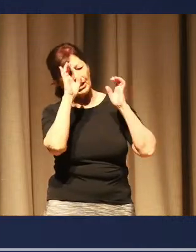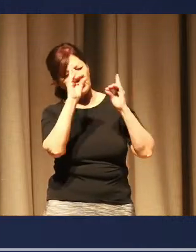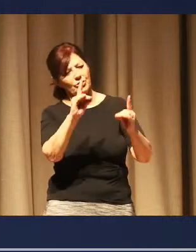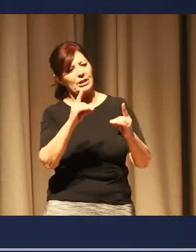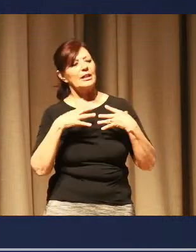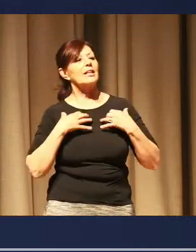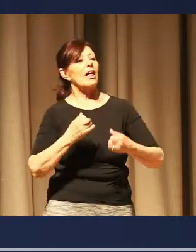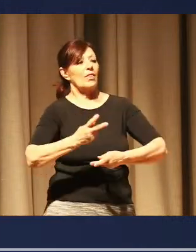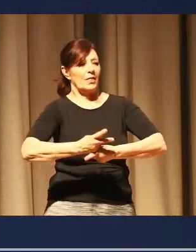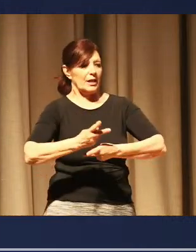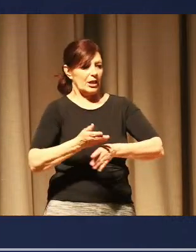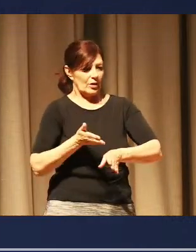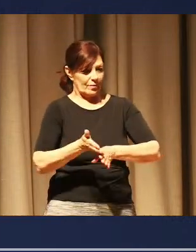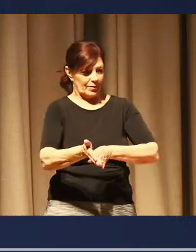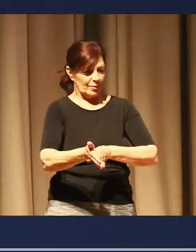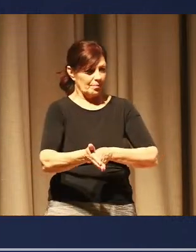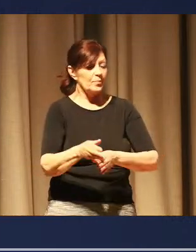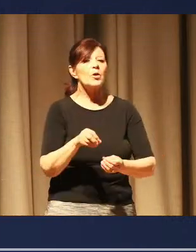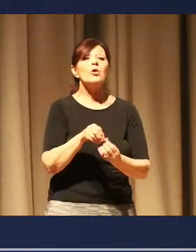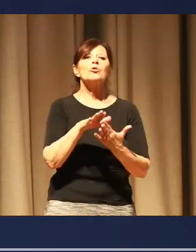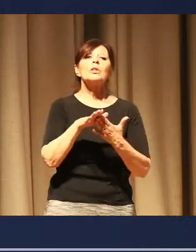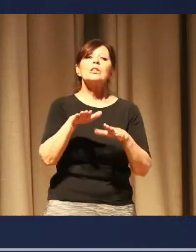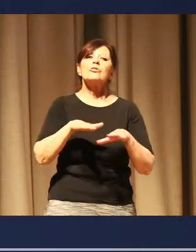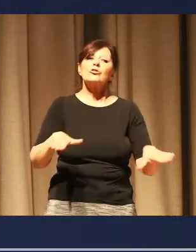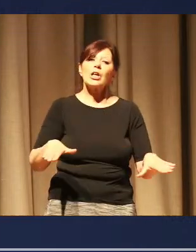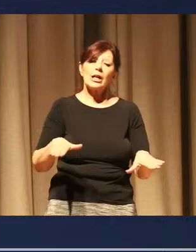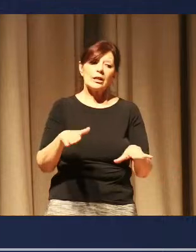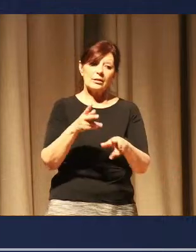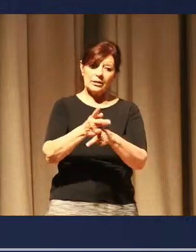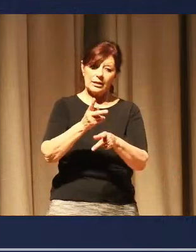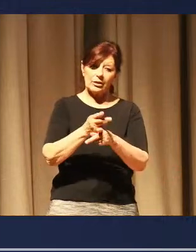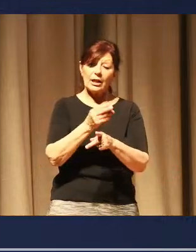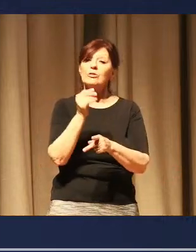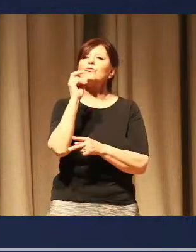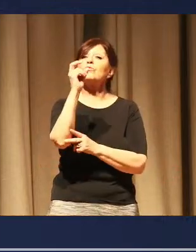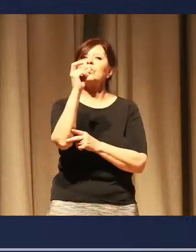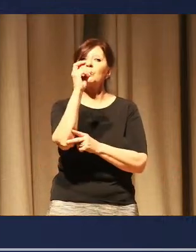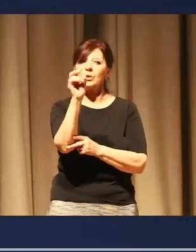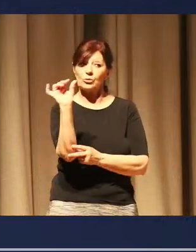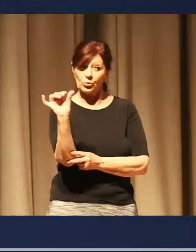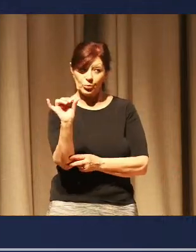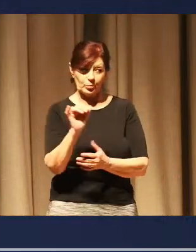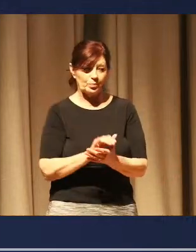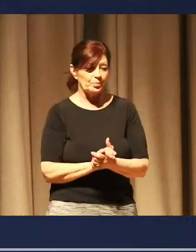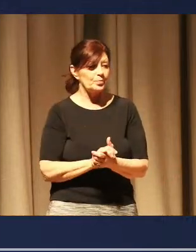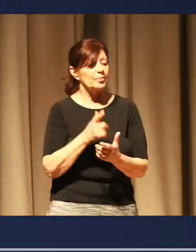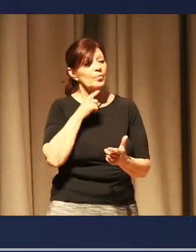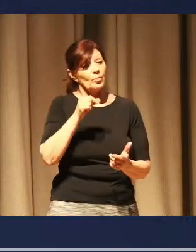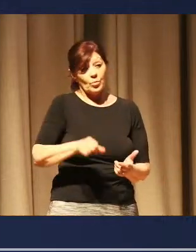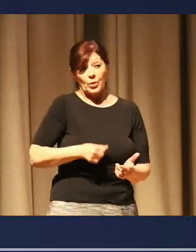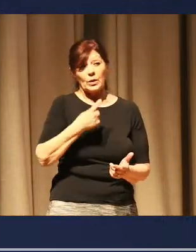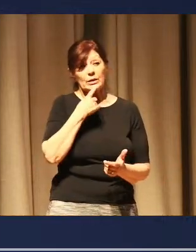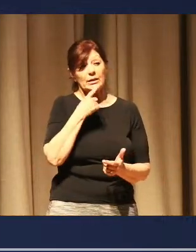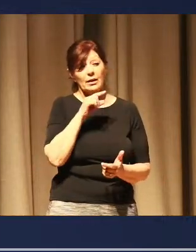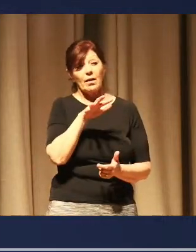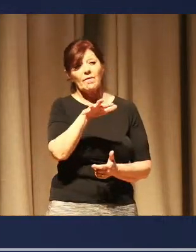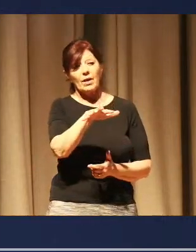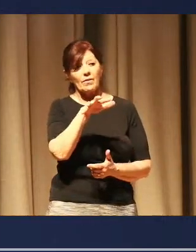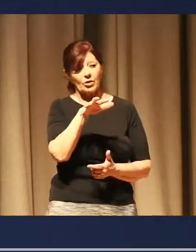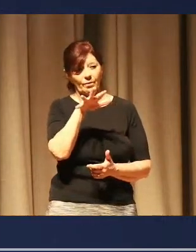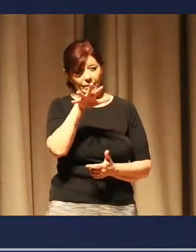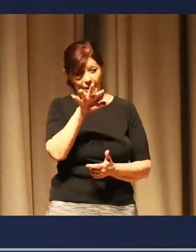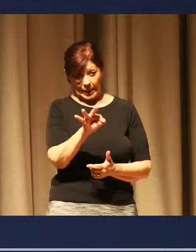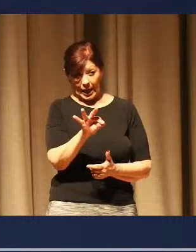healthcare field, addressing their child care and transportation costs as well. I'm proud to say